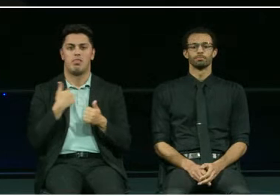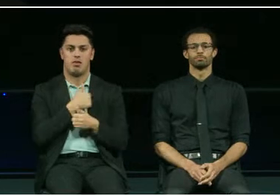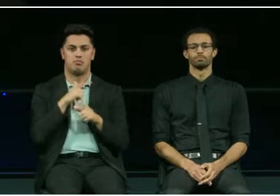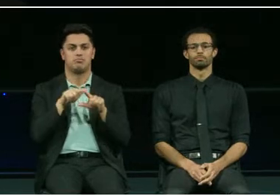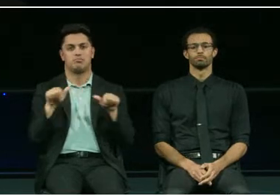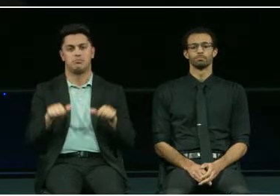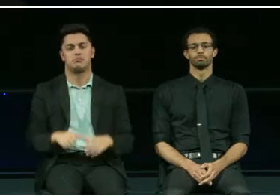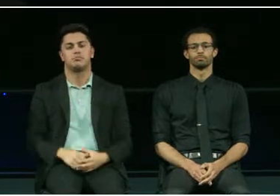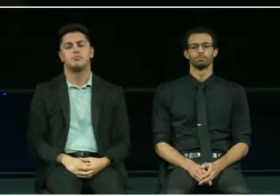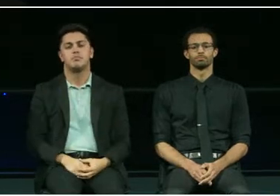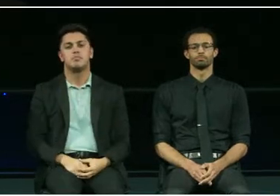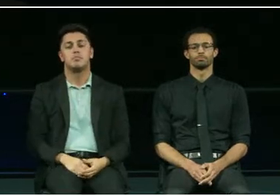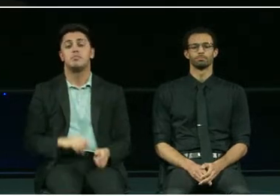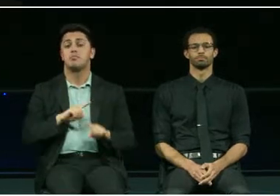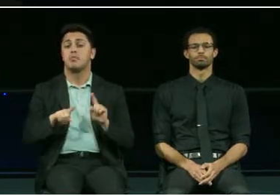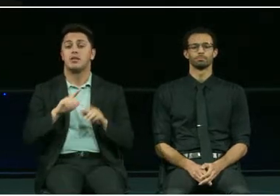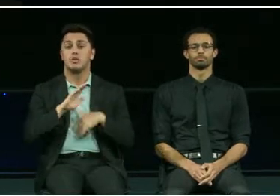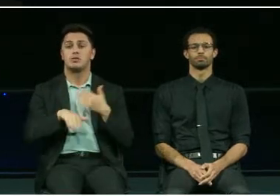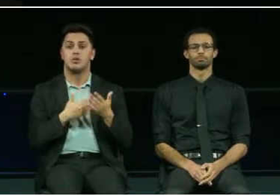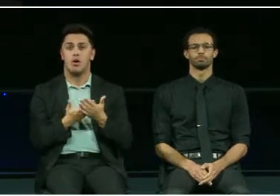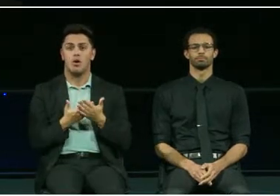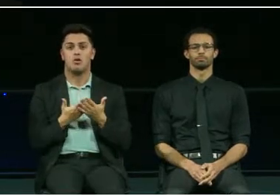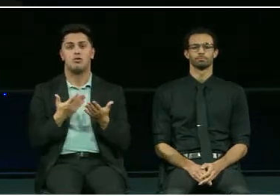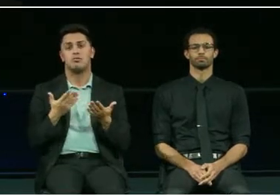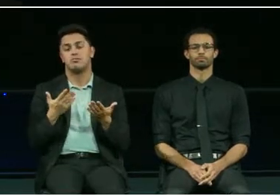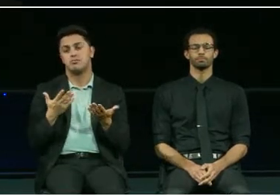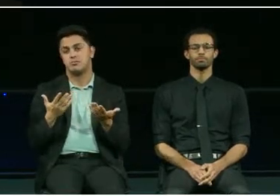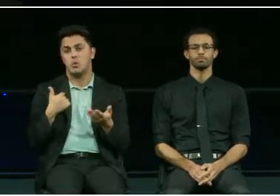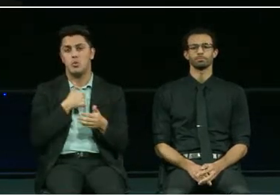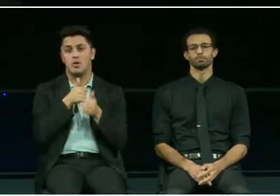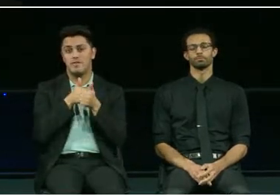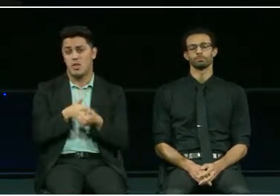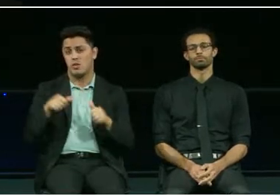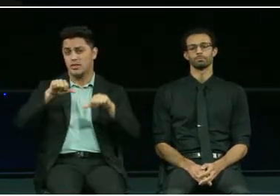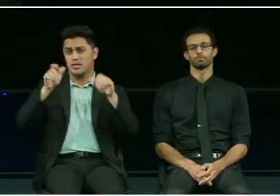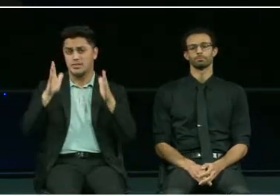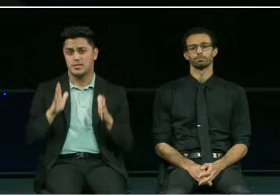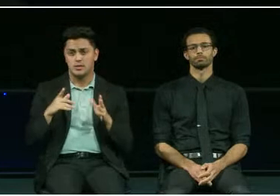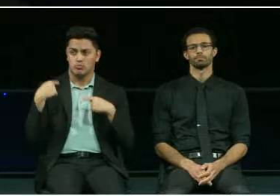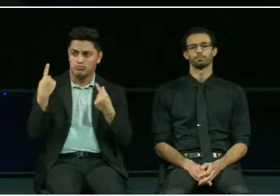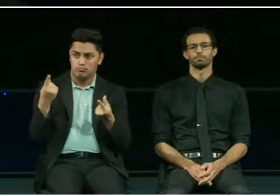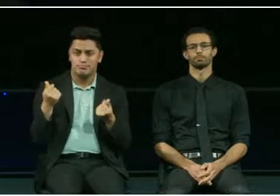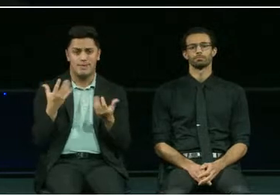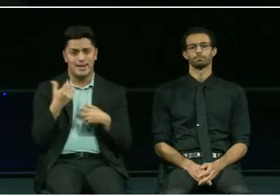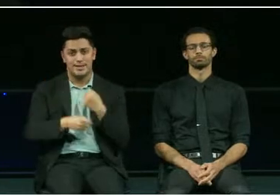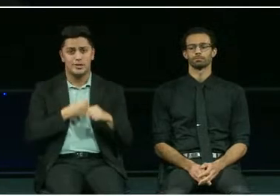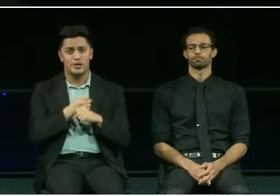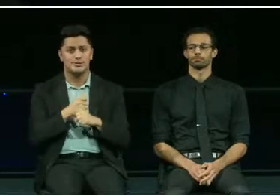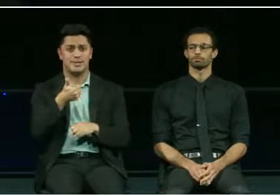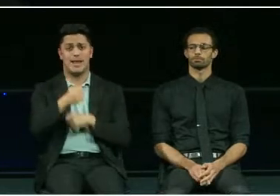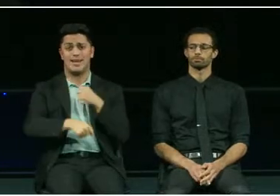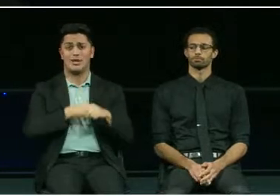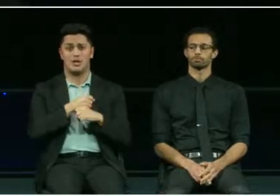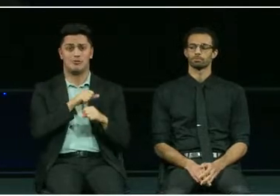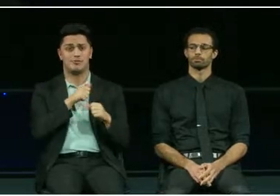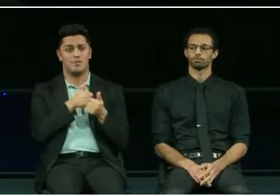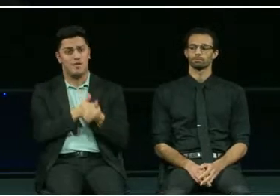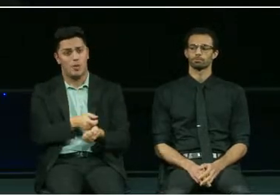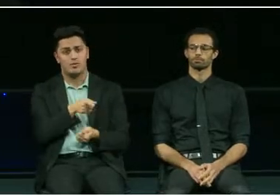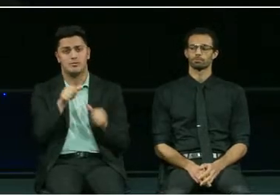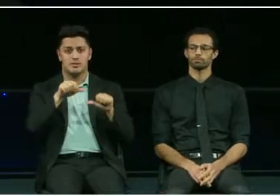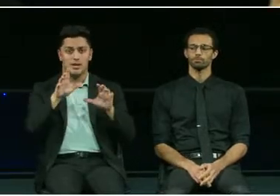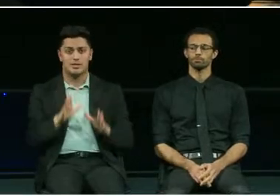But it was all, you know, we were following the scientist who's been doing it for years, for 10 years, so,